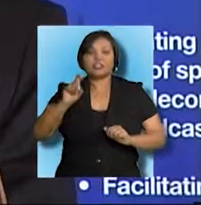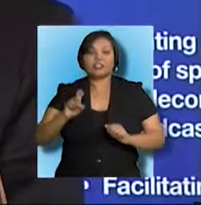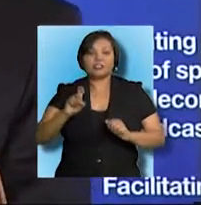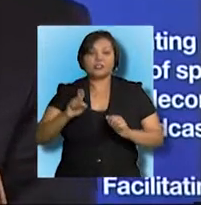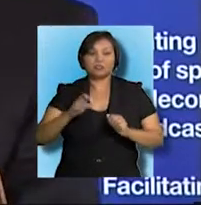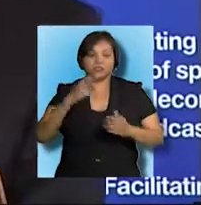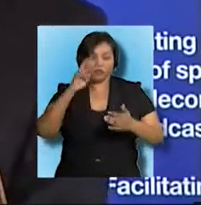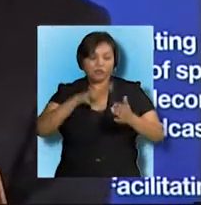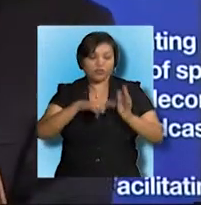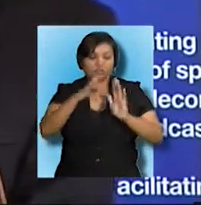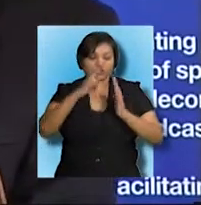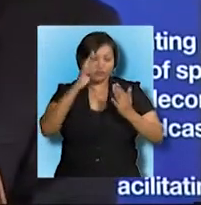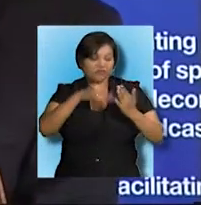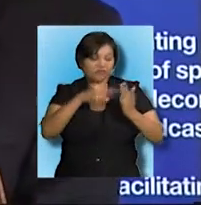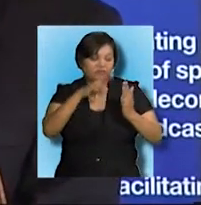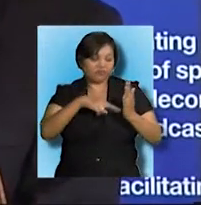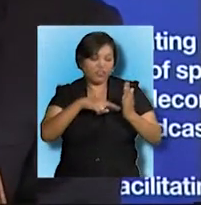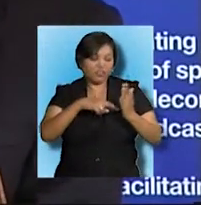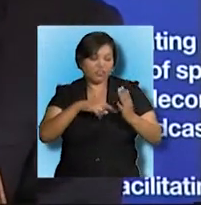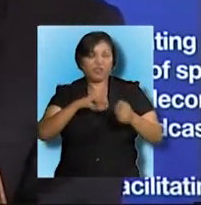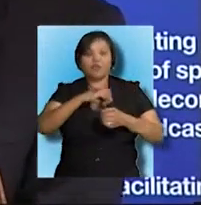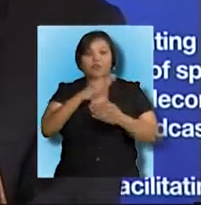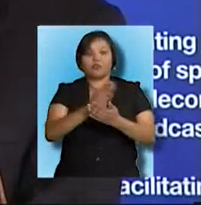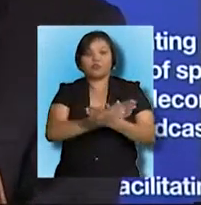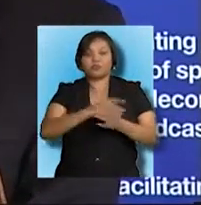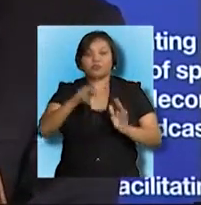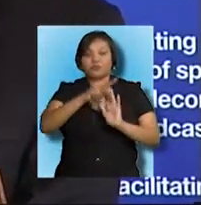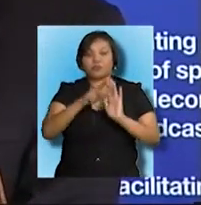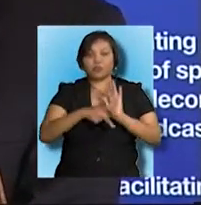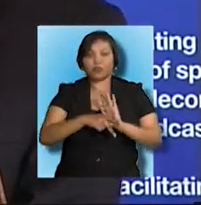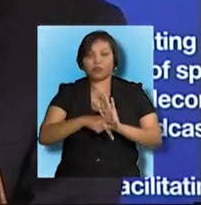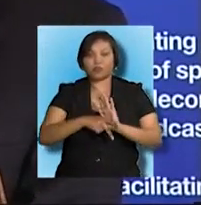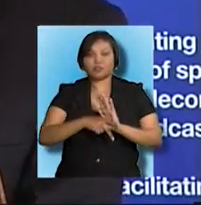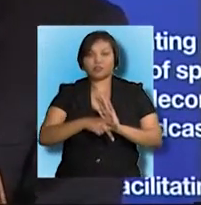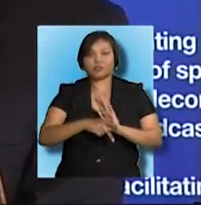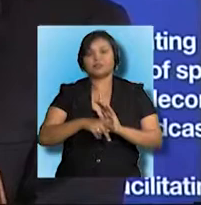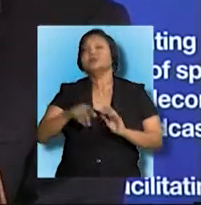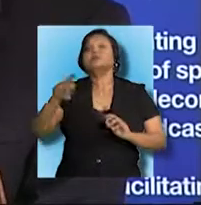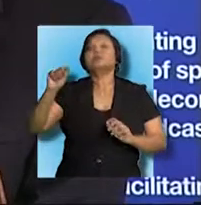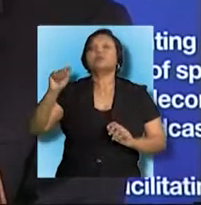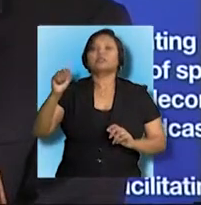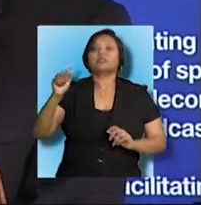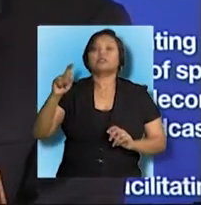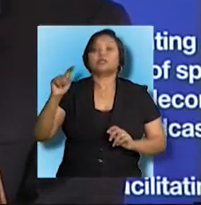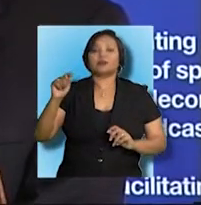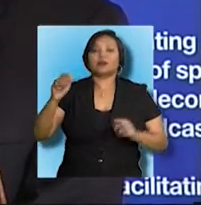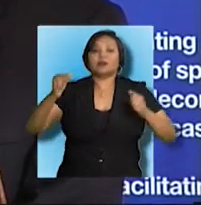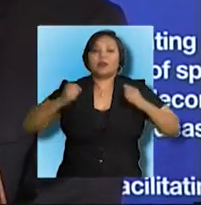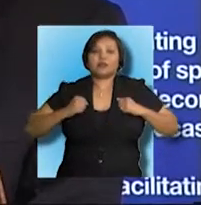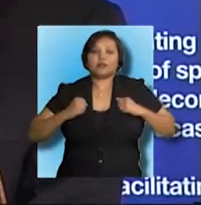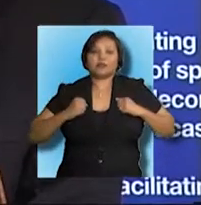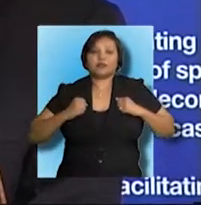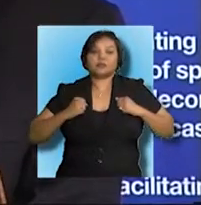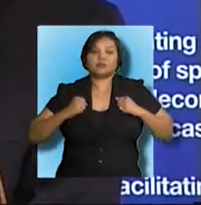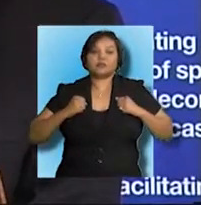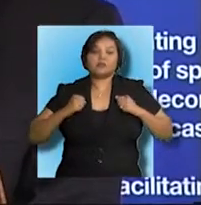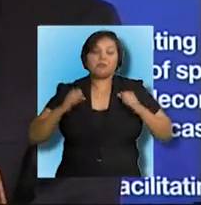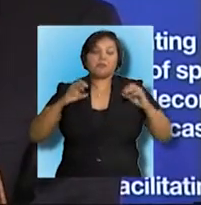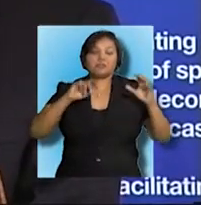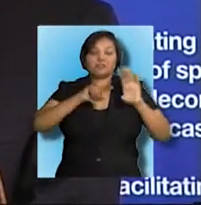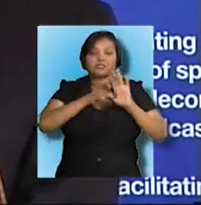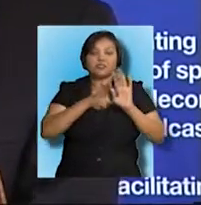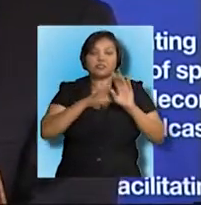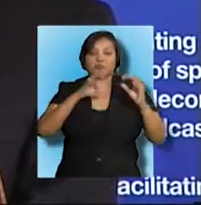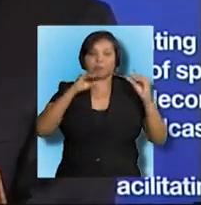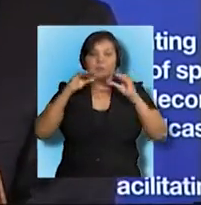current relevance. Ladies and gentlemen, for your information, the authority commenced a consultation process